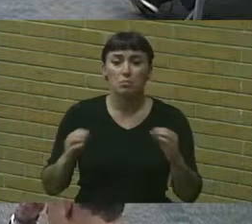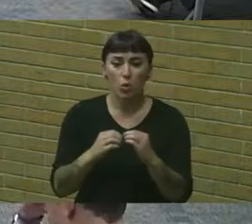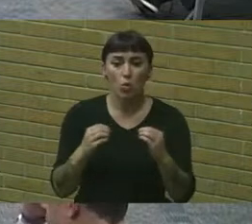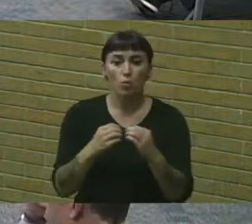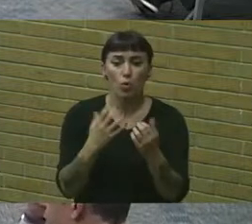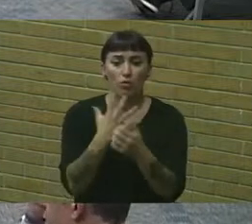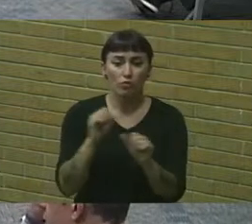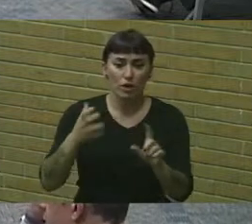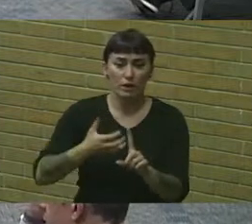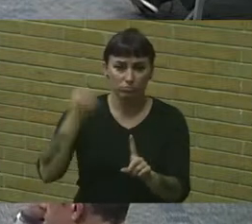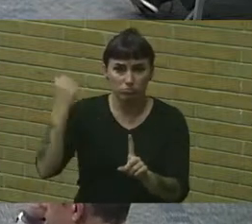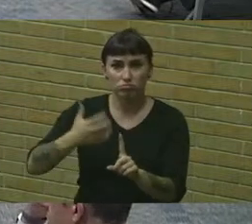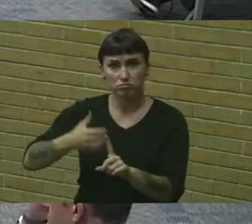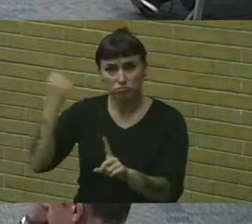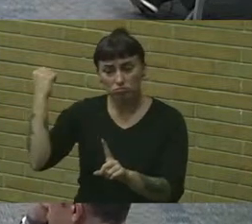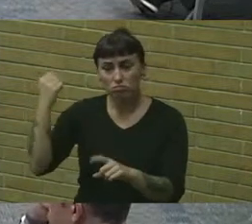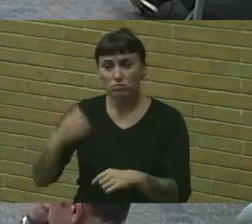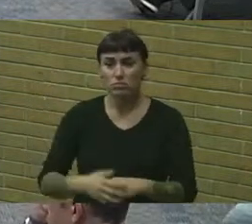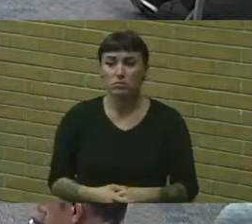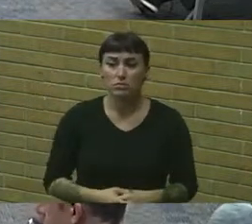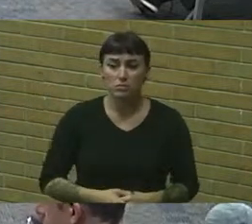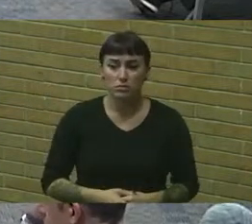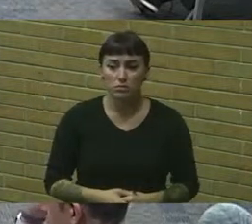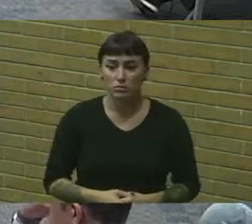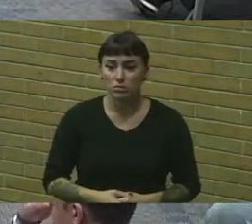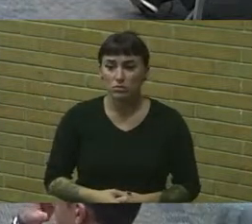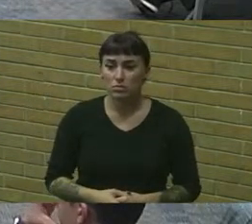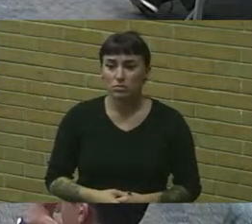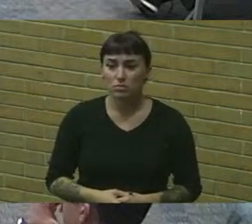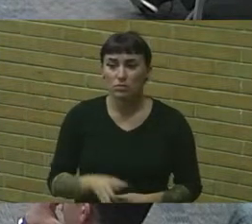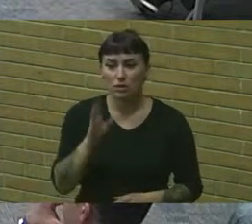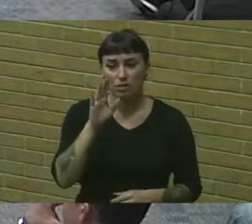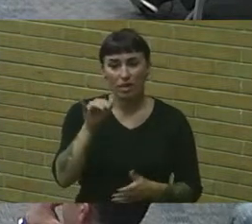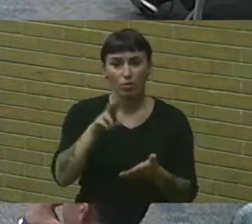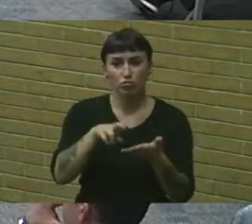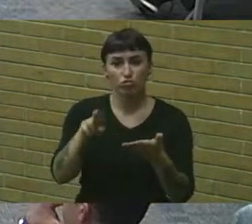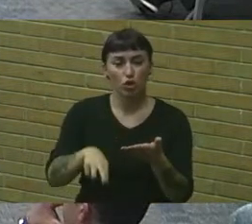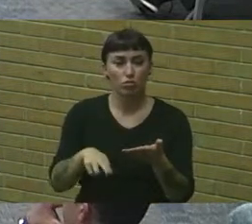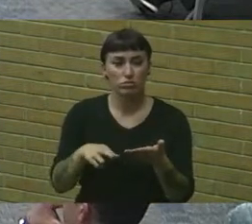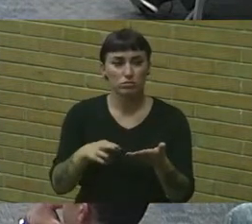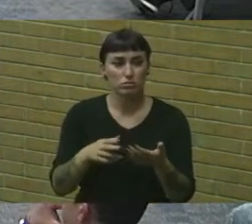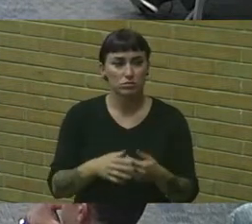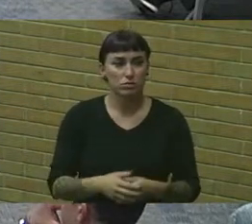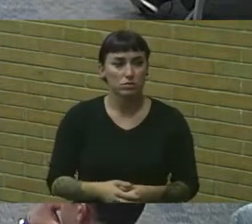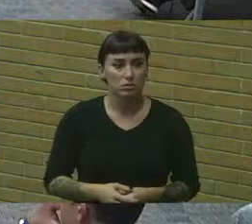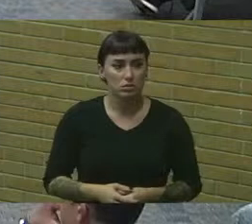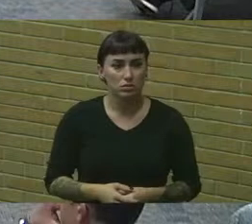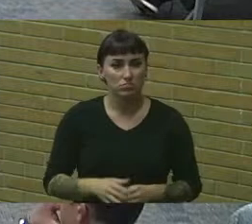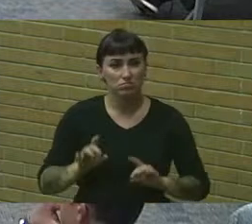freedoms, one drip at a time, will result in terrible